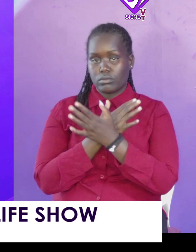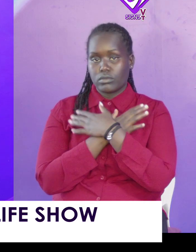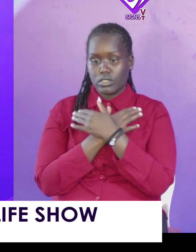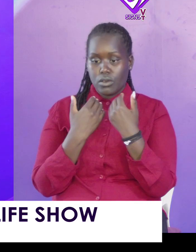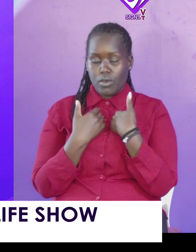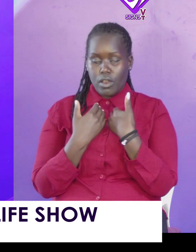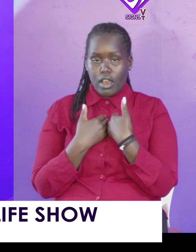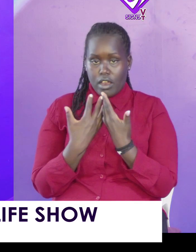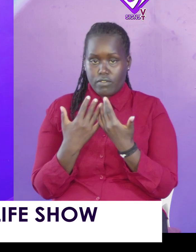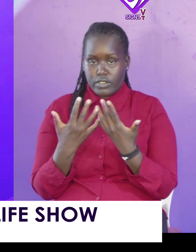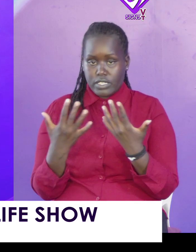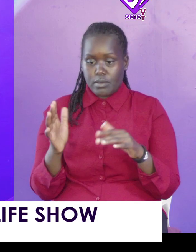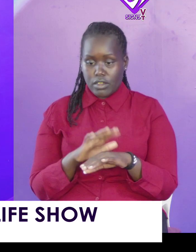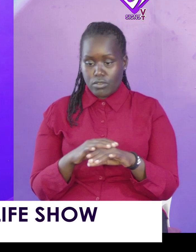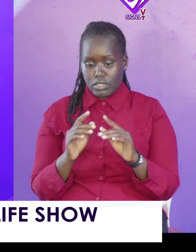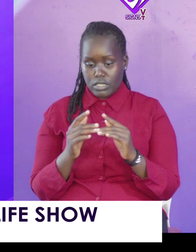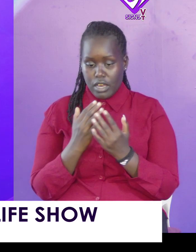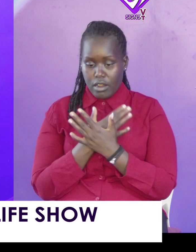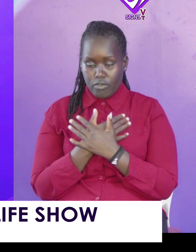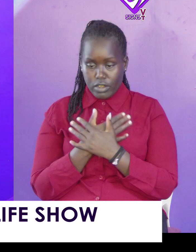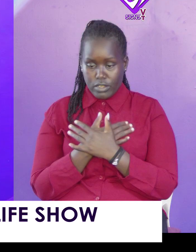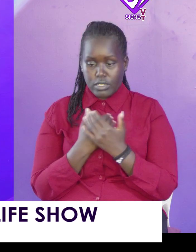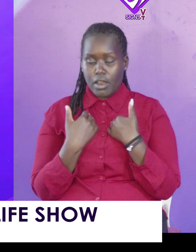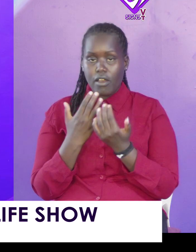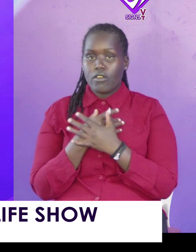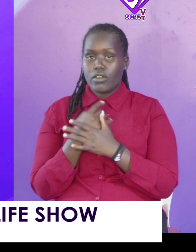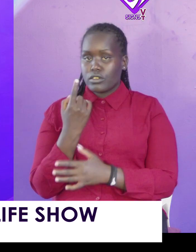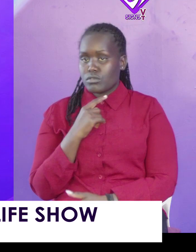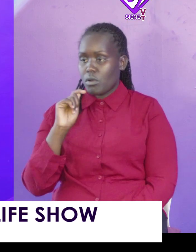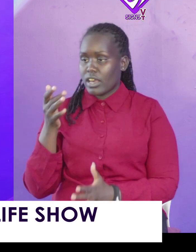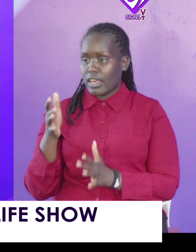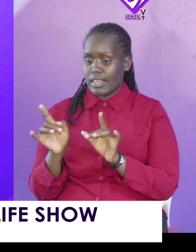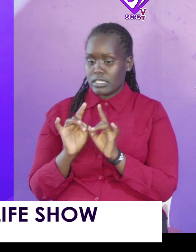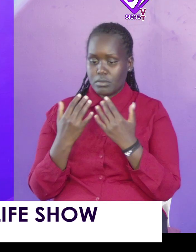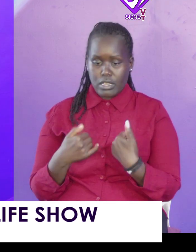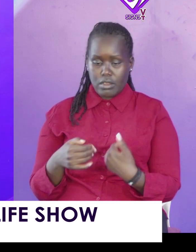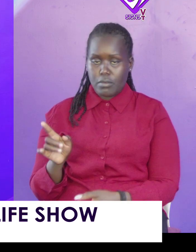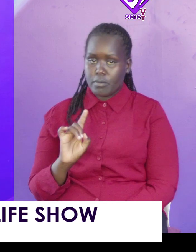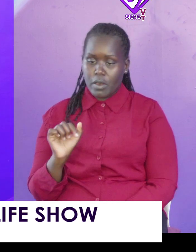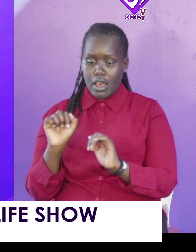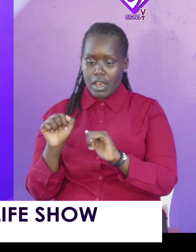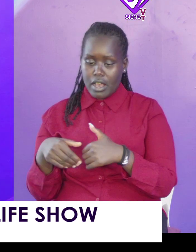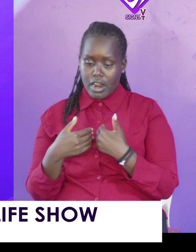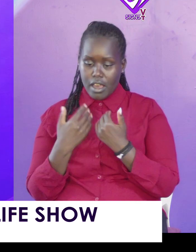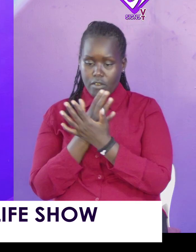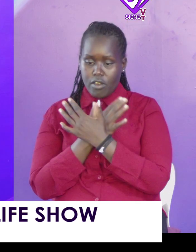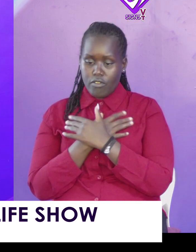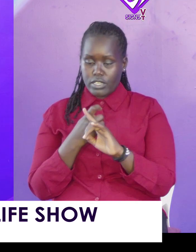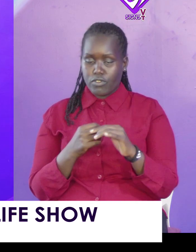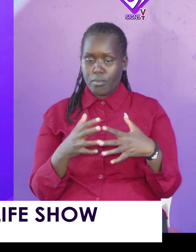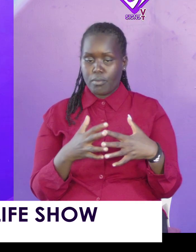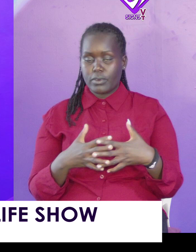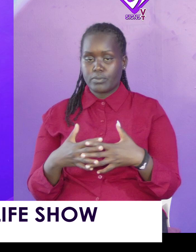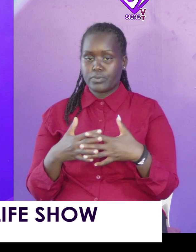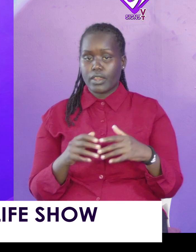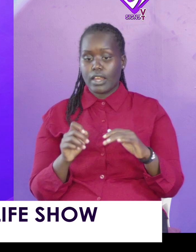in friendships. I don't have to have friends who are Kenyans like me. I can have a friend who is an American. I